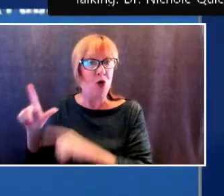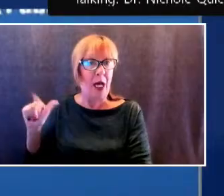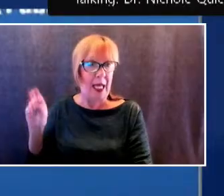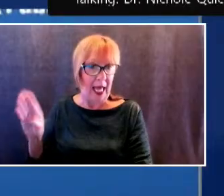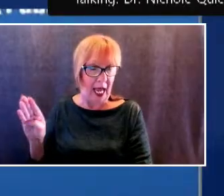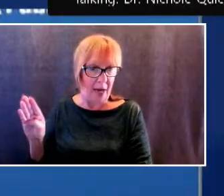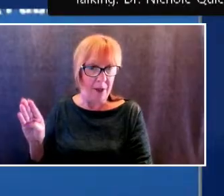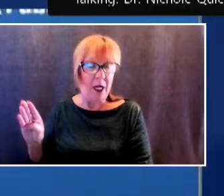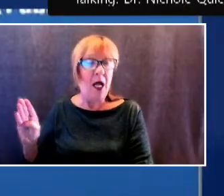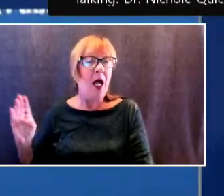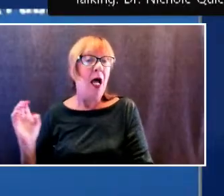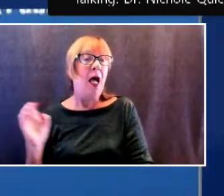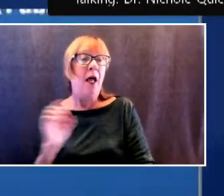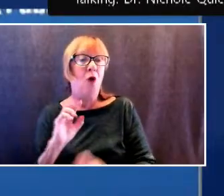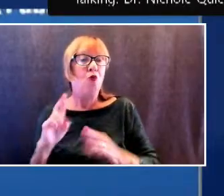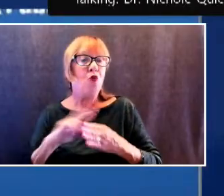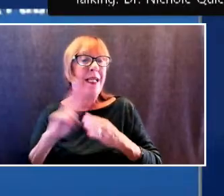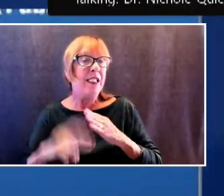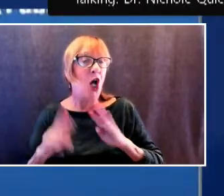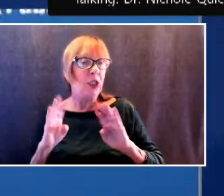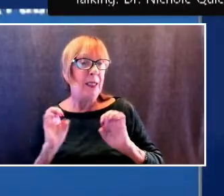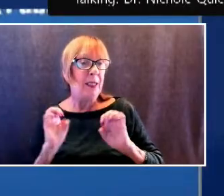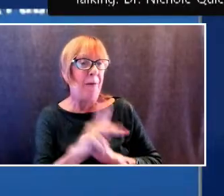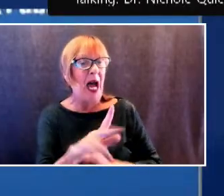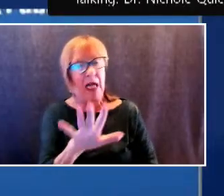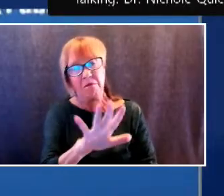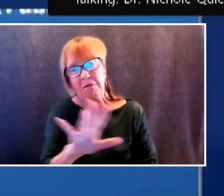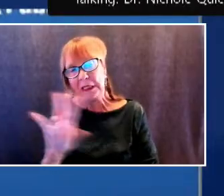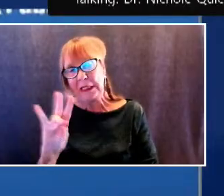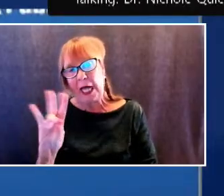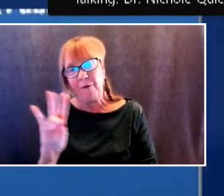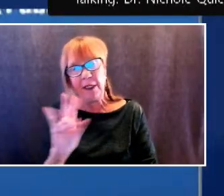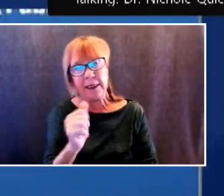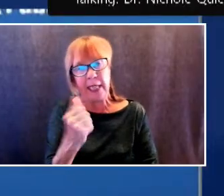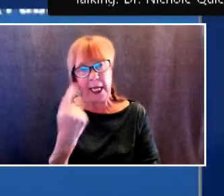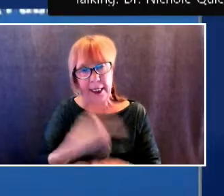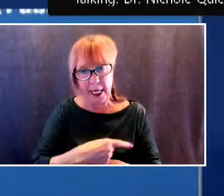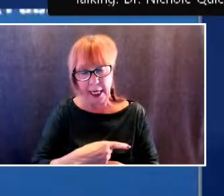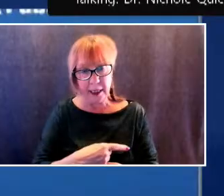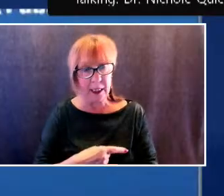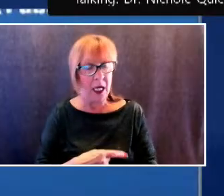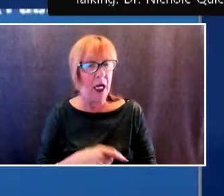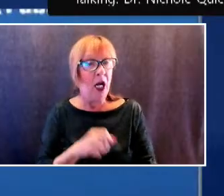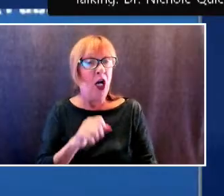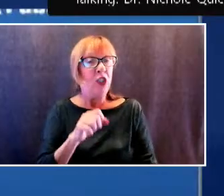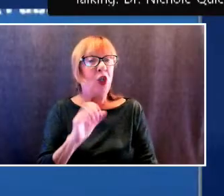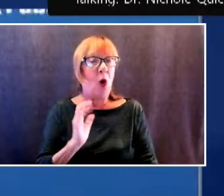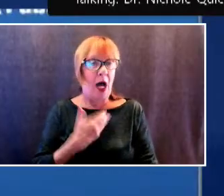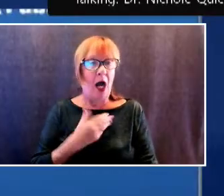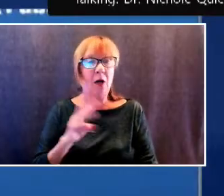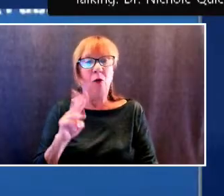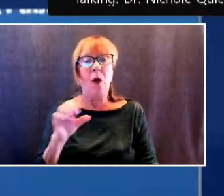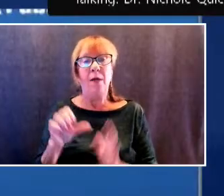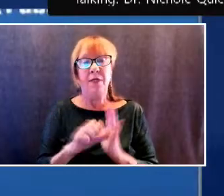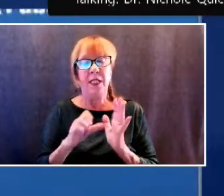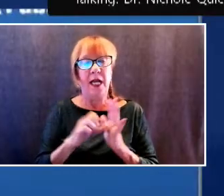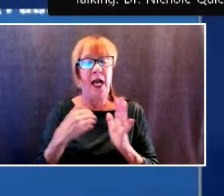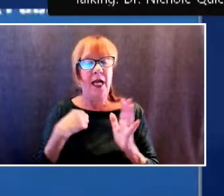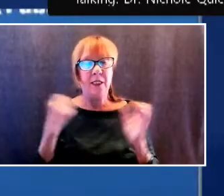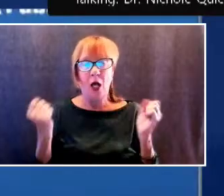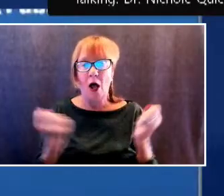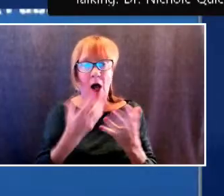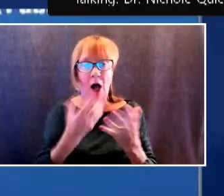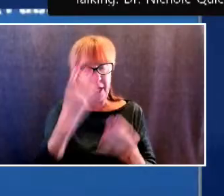within about 7 to 10 days. I would encourage anybody interested in this to go to our website. That website